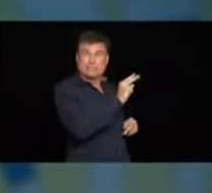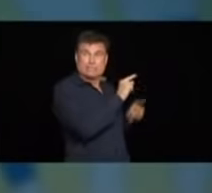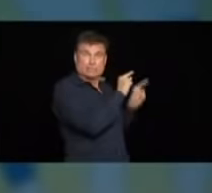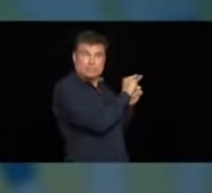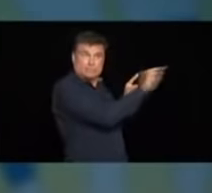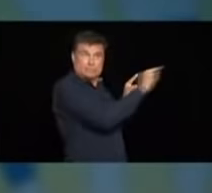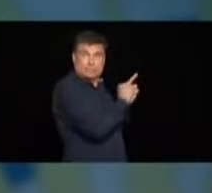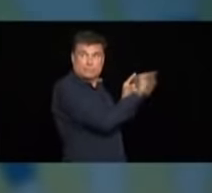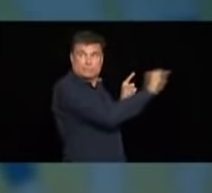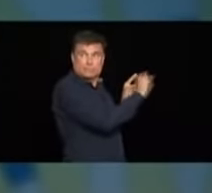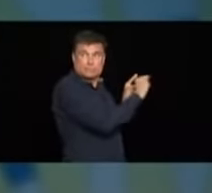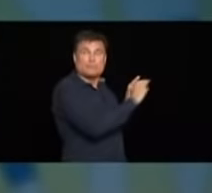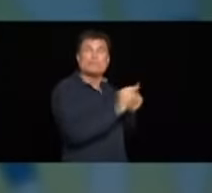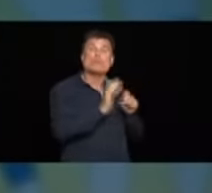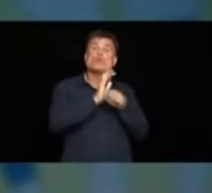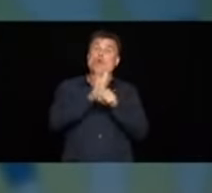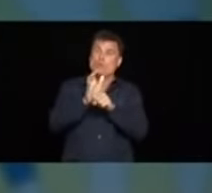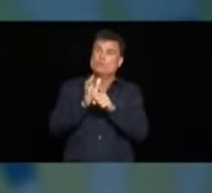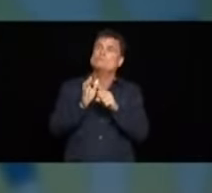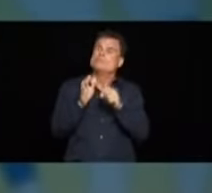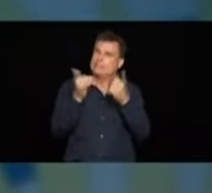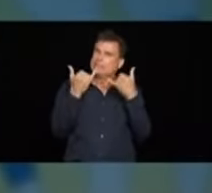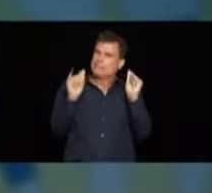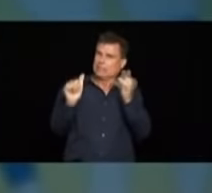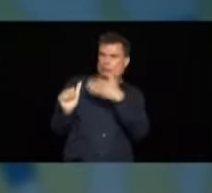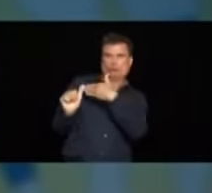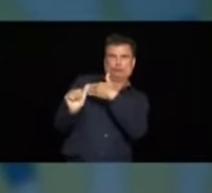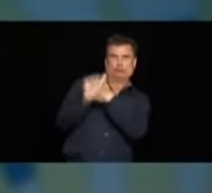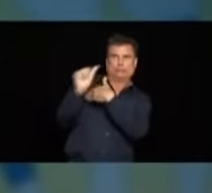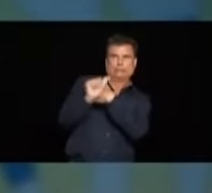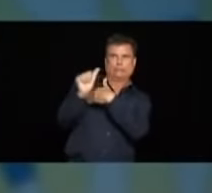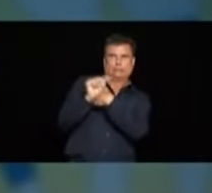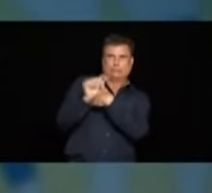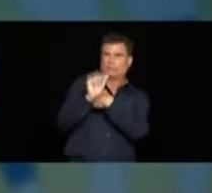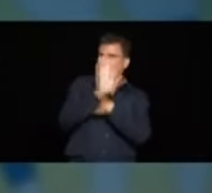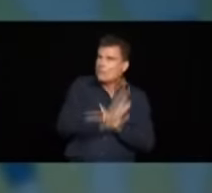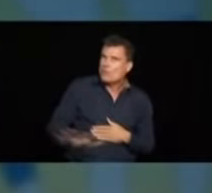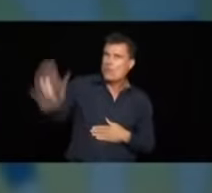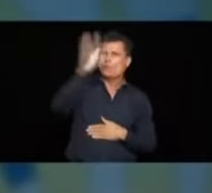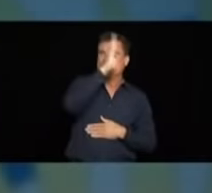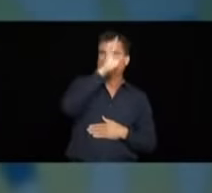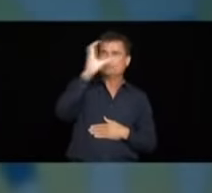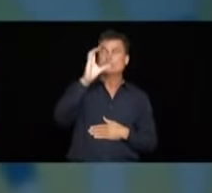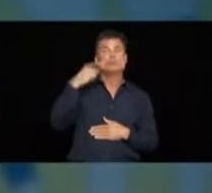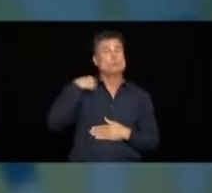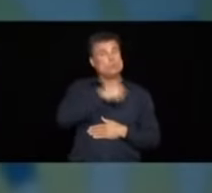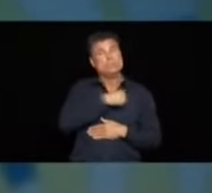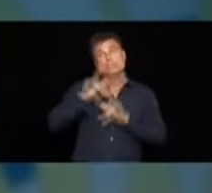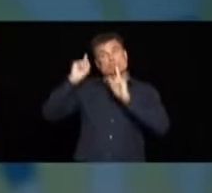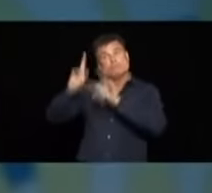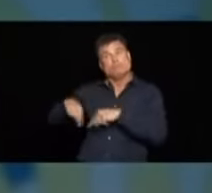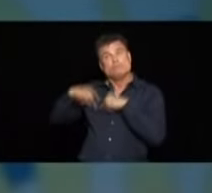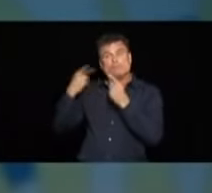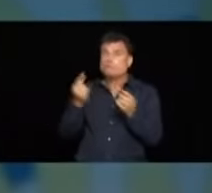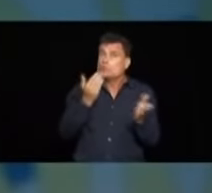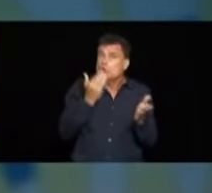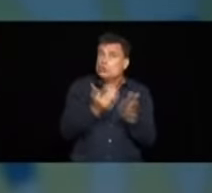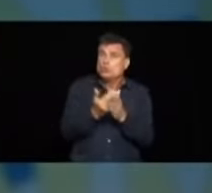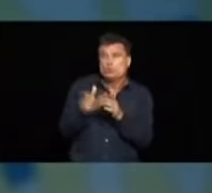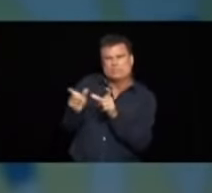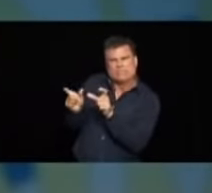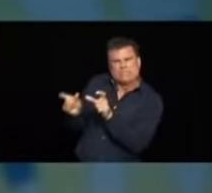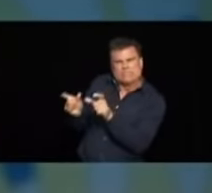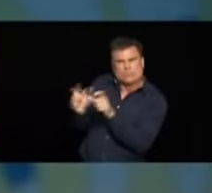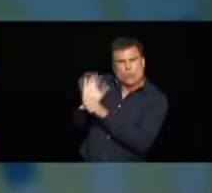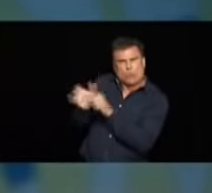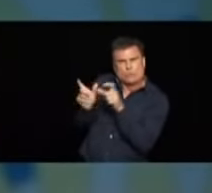in our community, but we are finding that balance of keeping that circulation as low as we can, and we need to continue to take measures